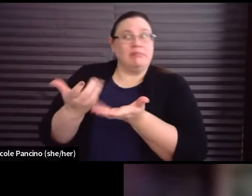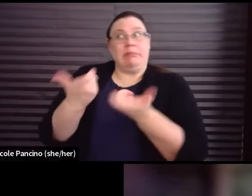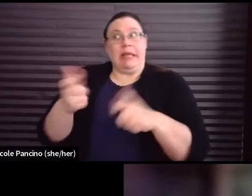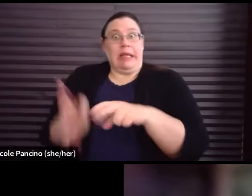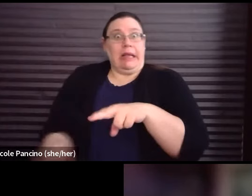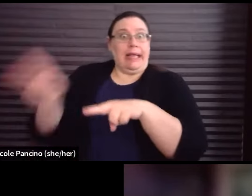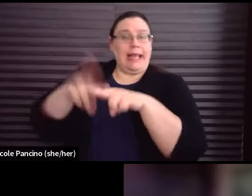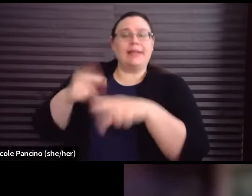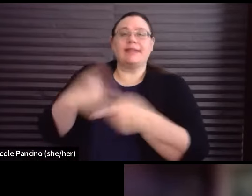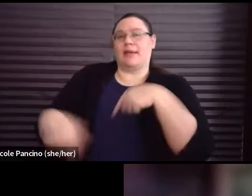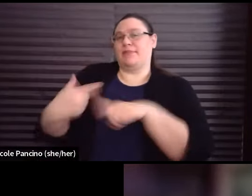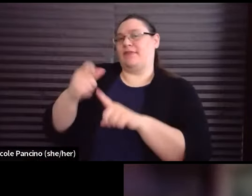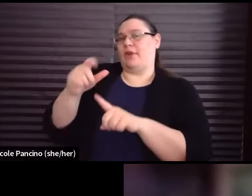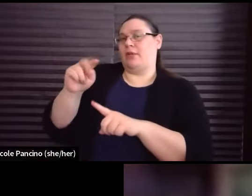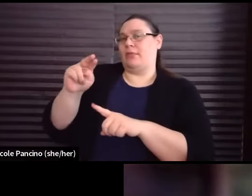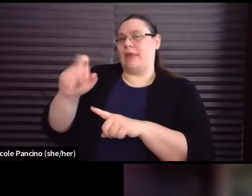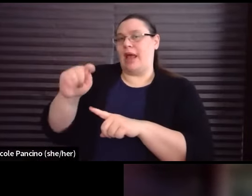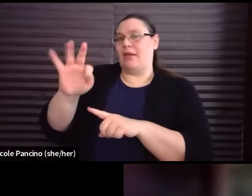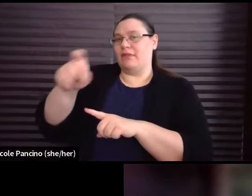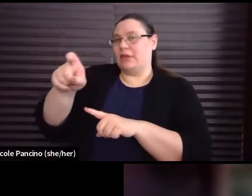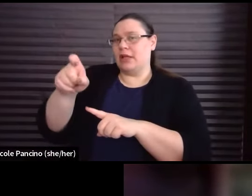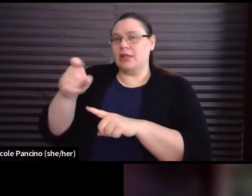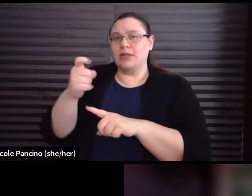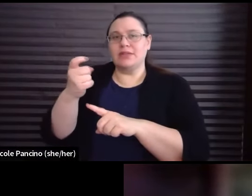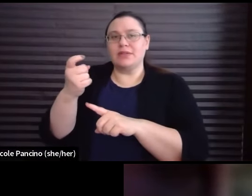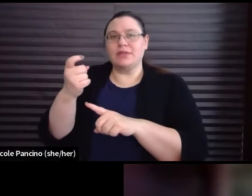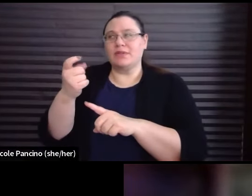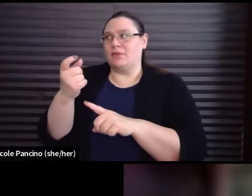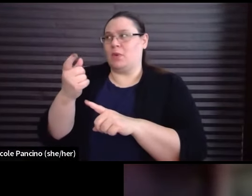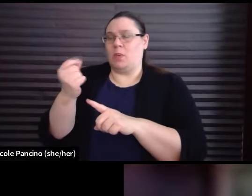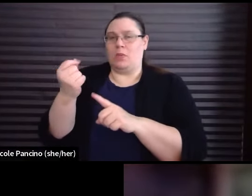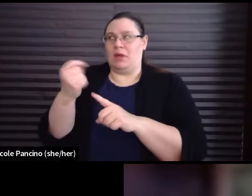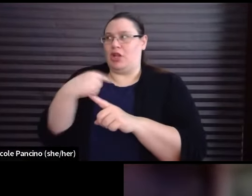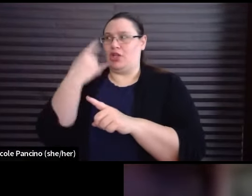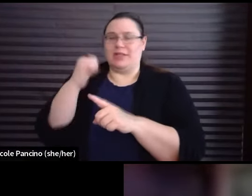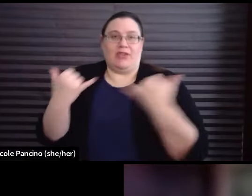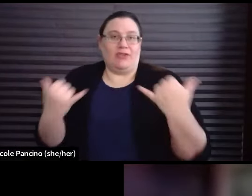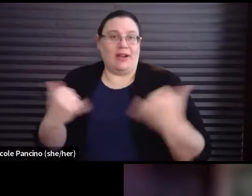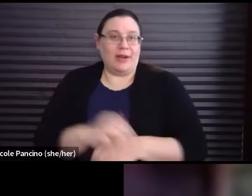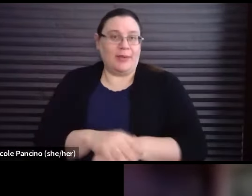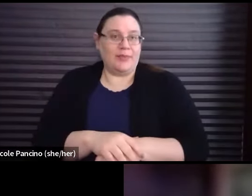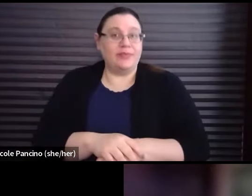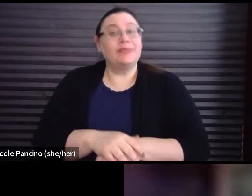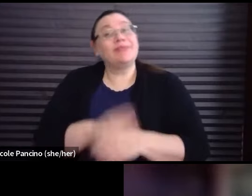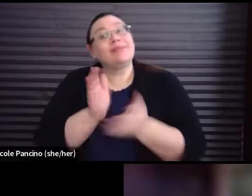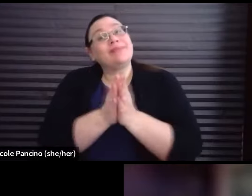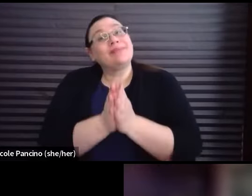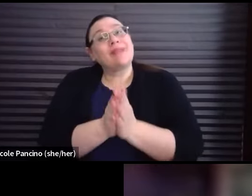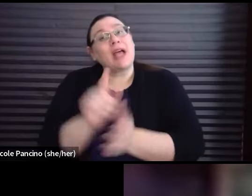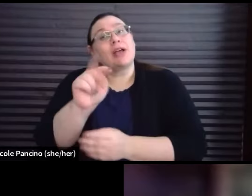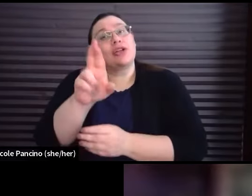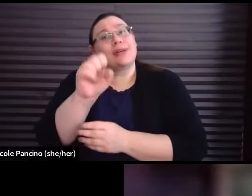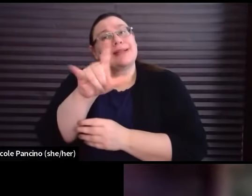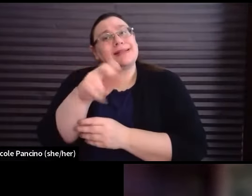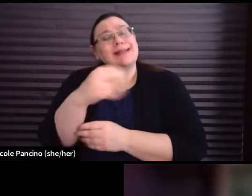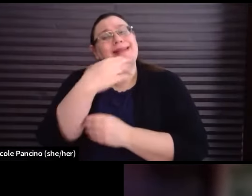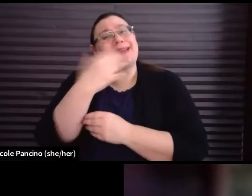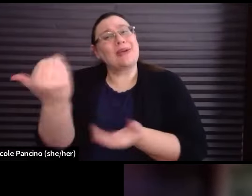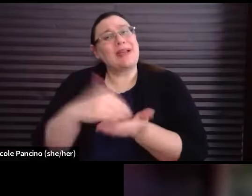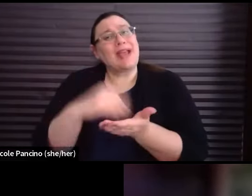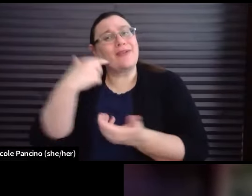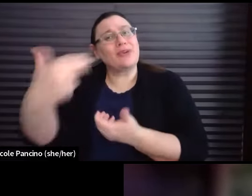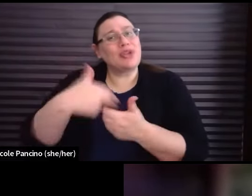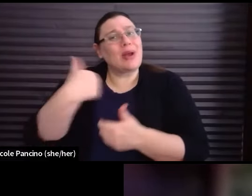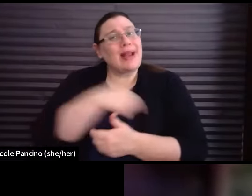Netflix one, in terms of what it is right at this current moment. Treslyn, thank you again for being here, lending us